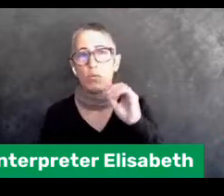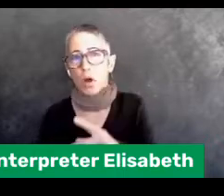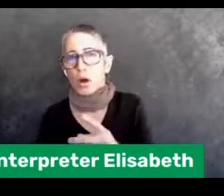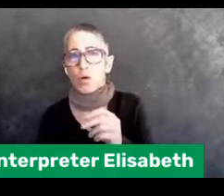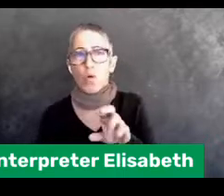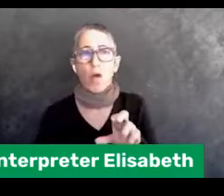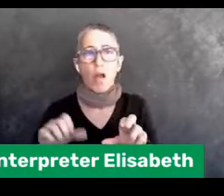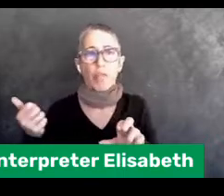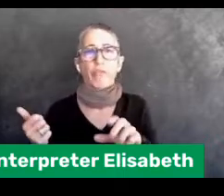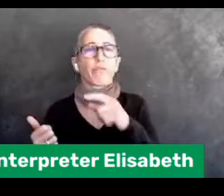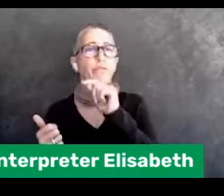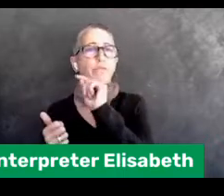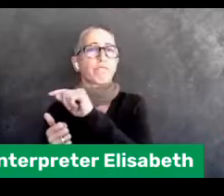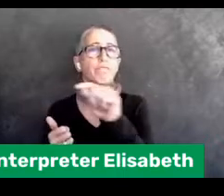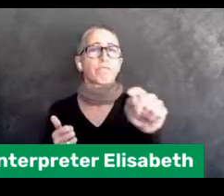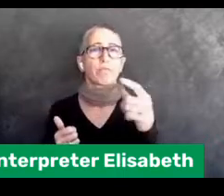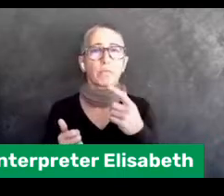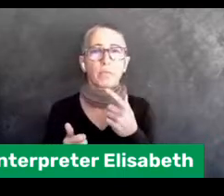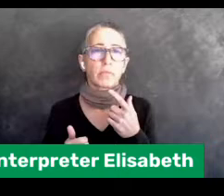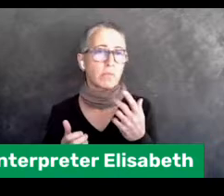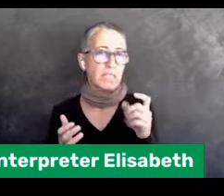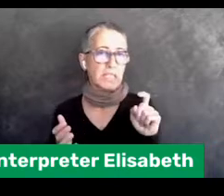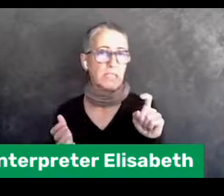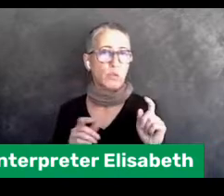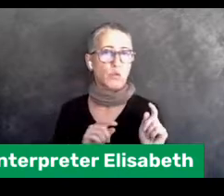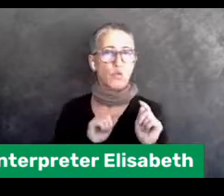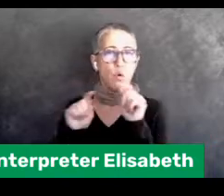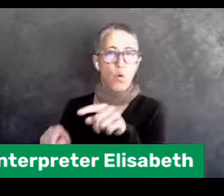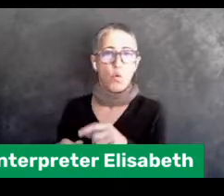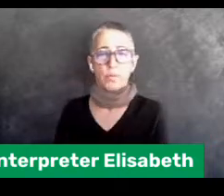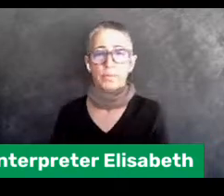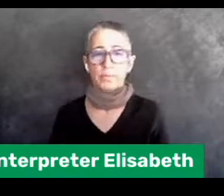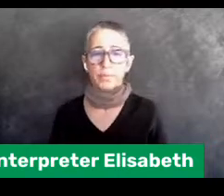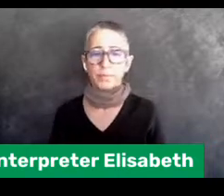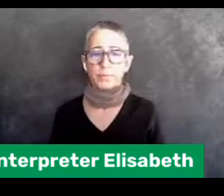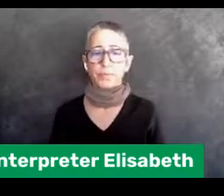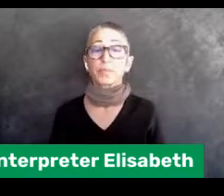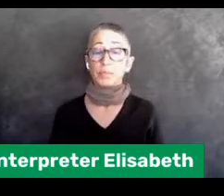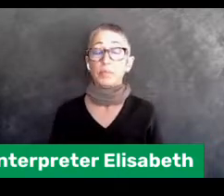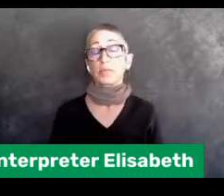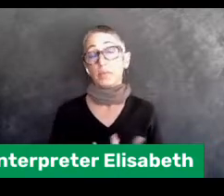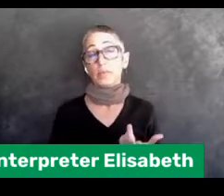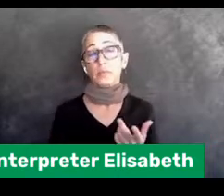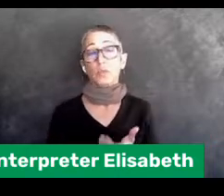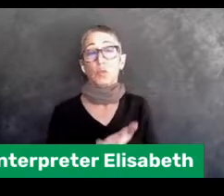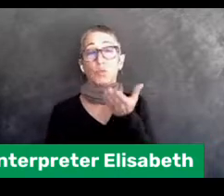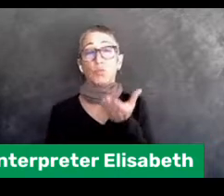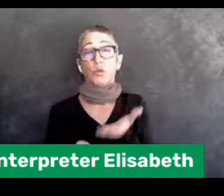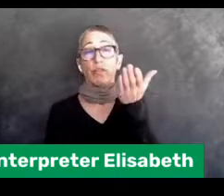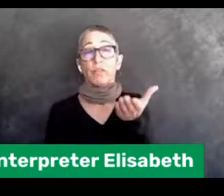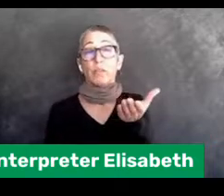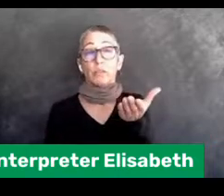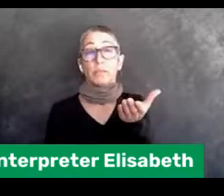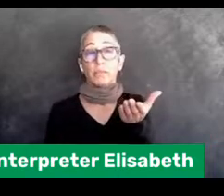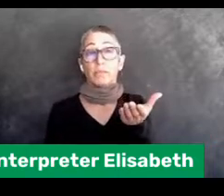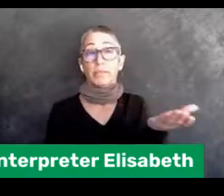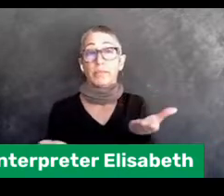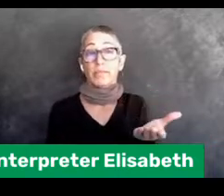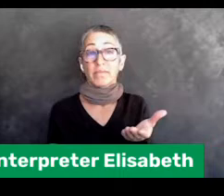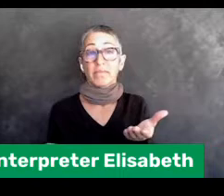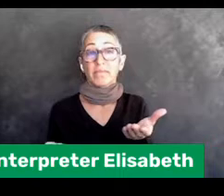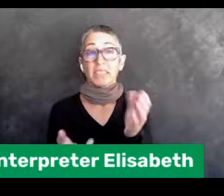and products for their household. And to back everything that I just said up with data, Austin